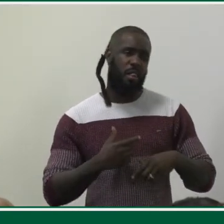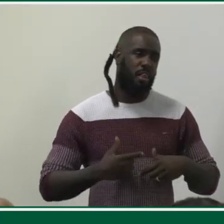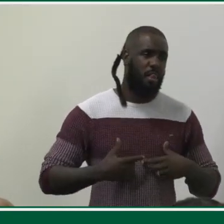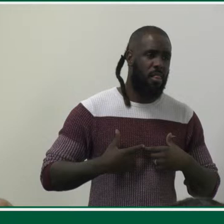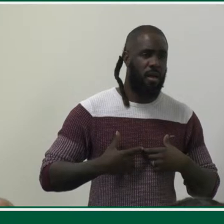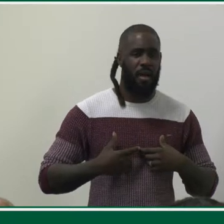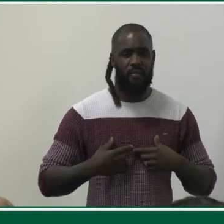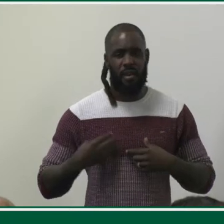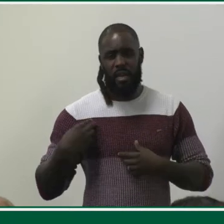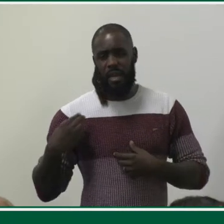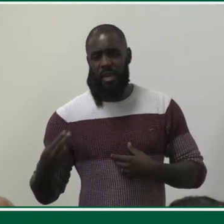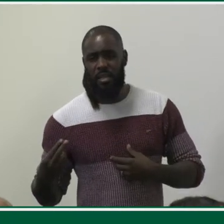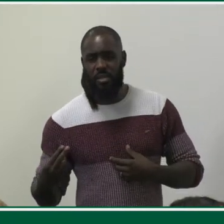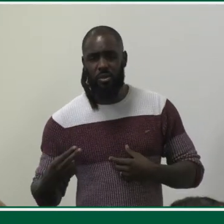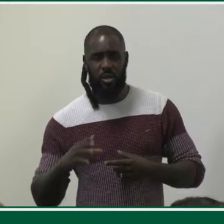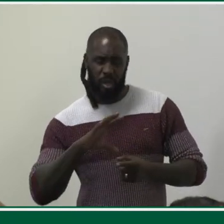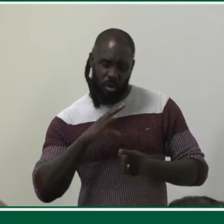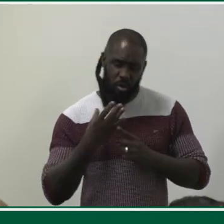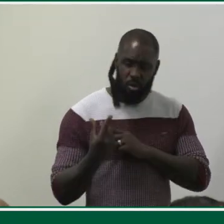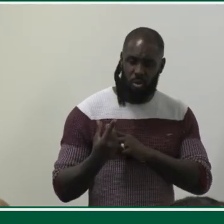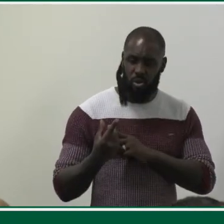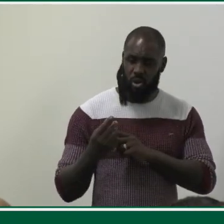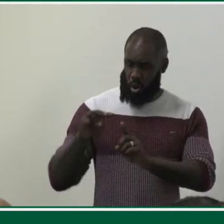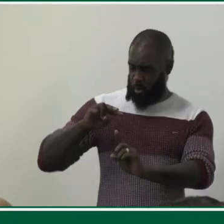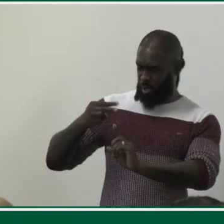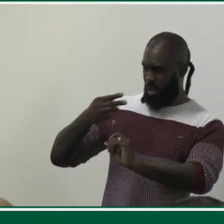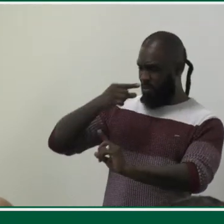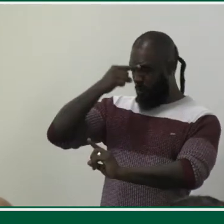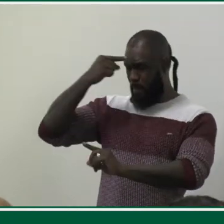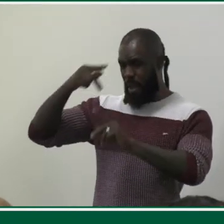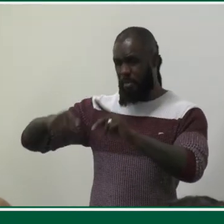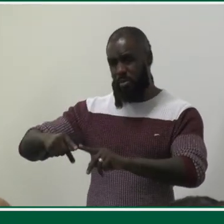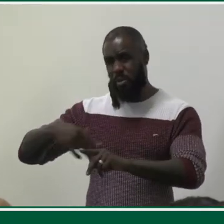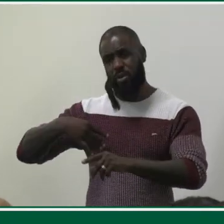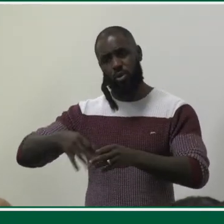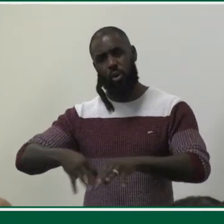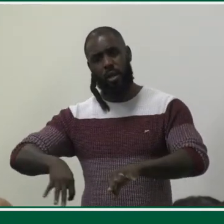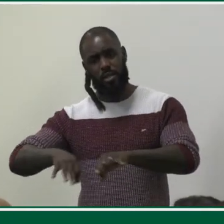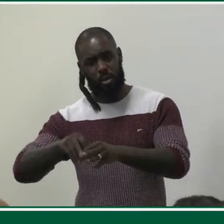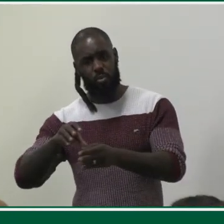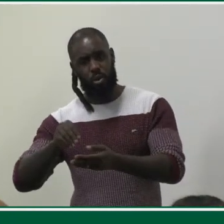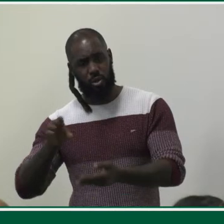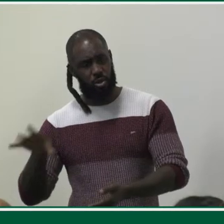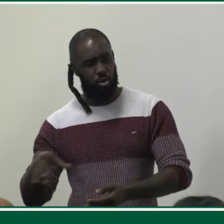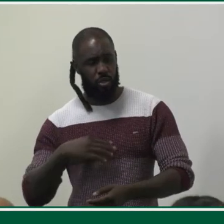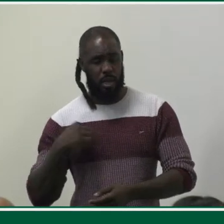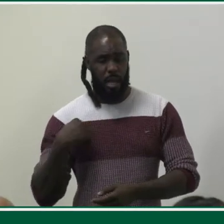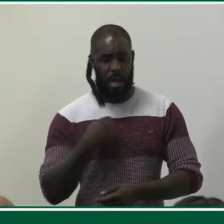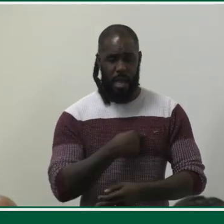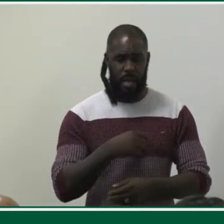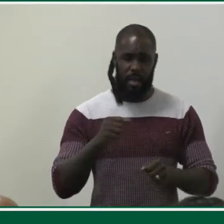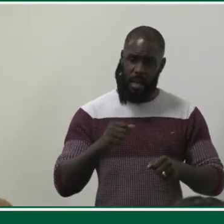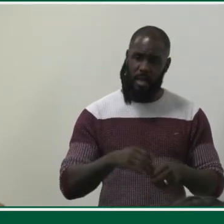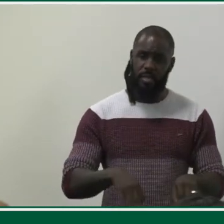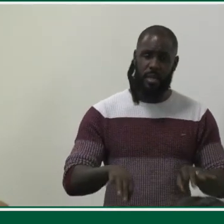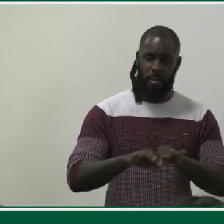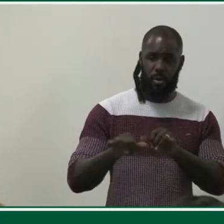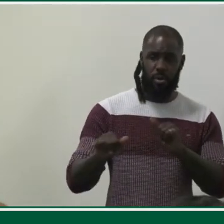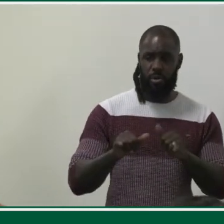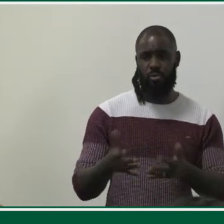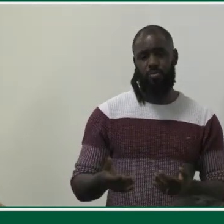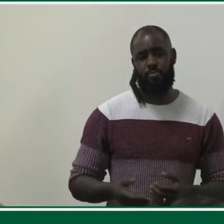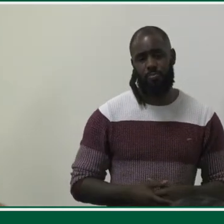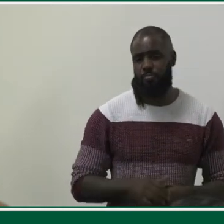in mind as they learn. So it's very important to the students as well, and it's important to us, and we won't let them down.